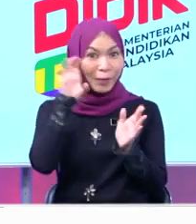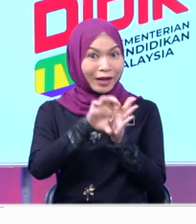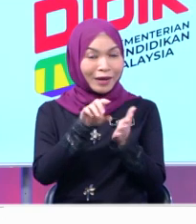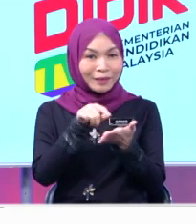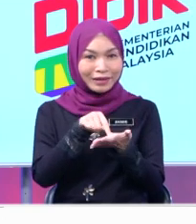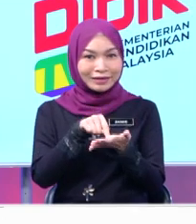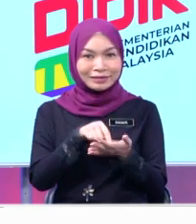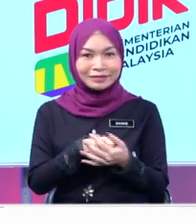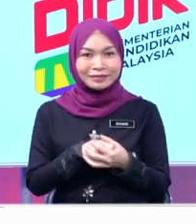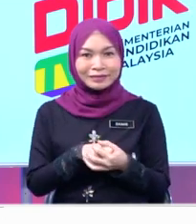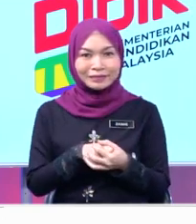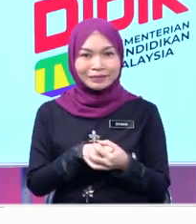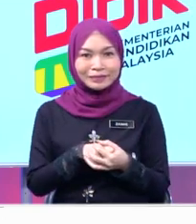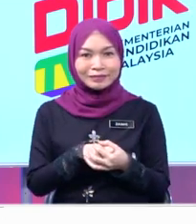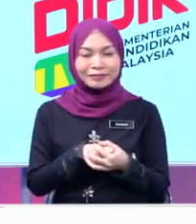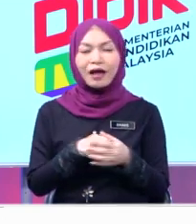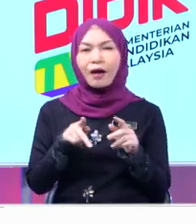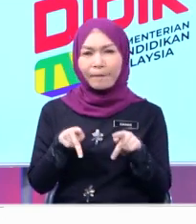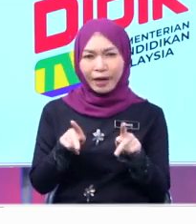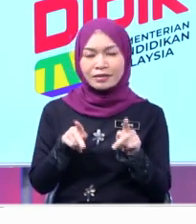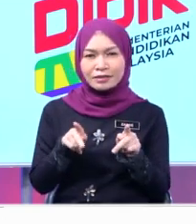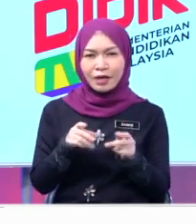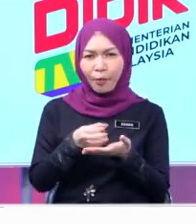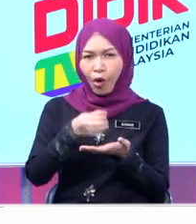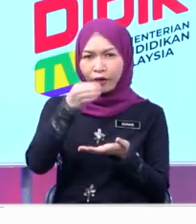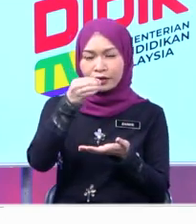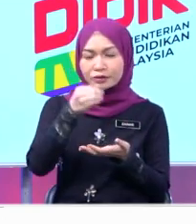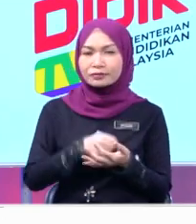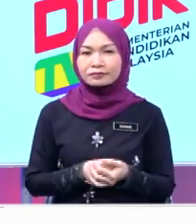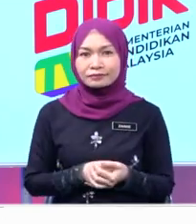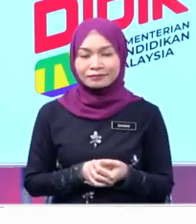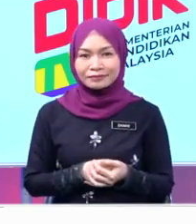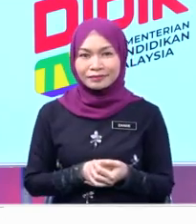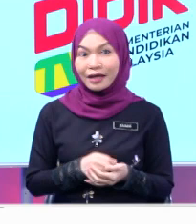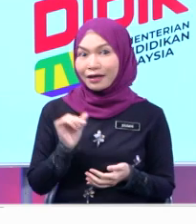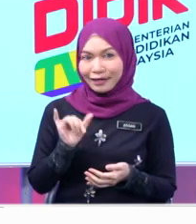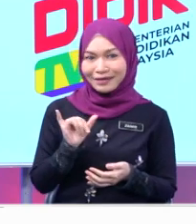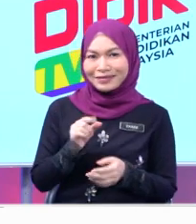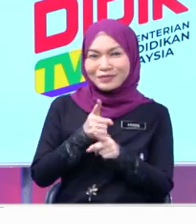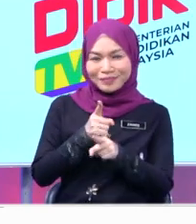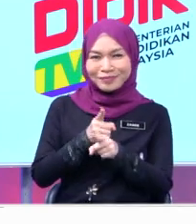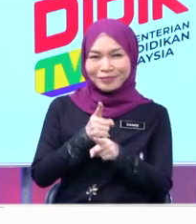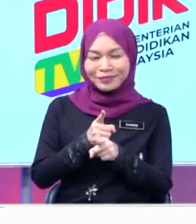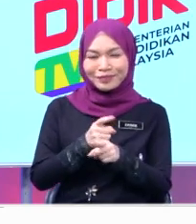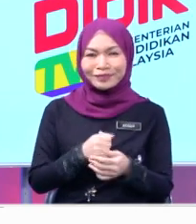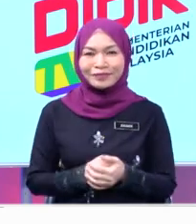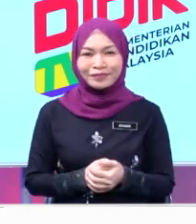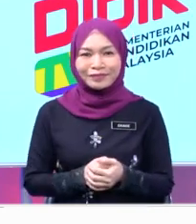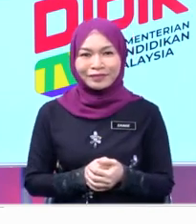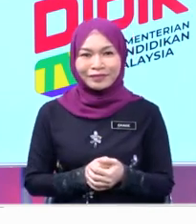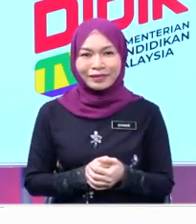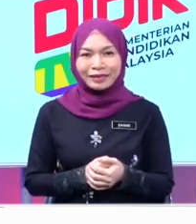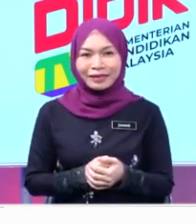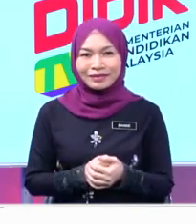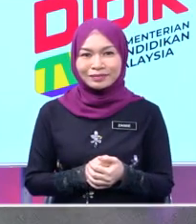I think it's a plastic bottle Yes, that's or correct. plastic bag. Yeah, that's right. All right, that's it for this